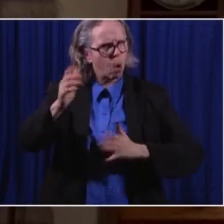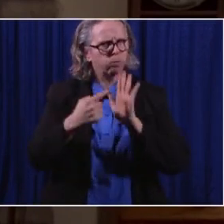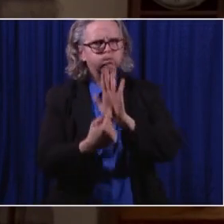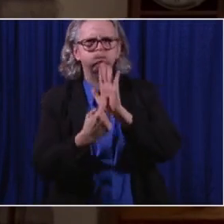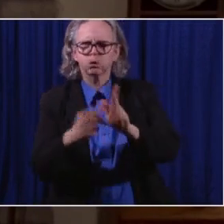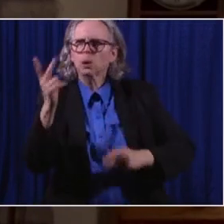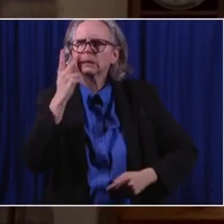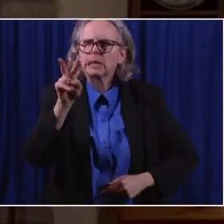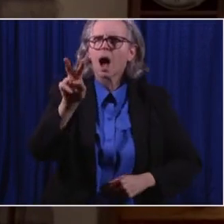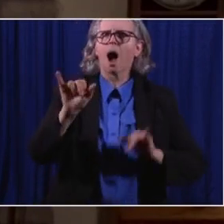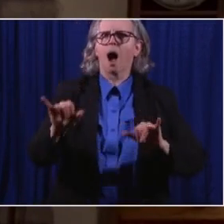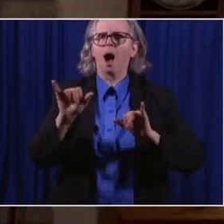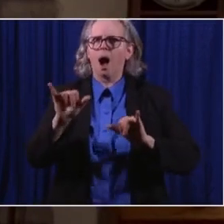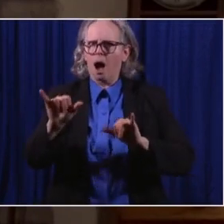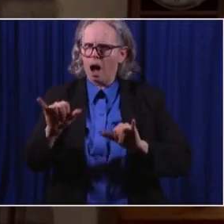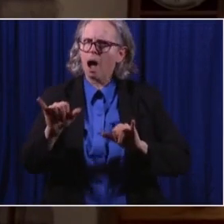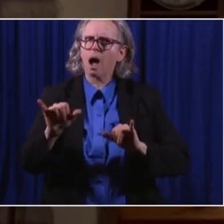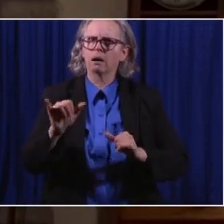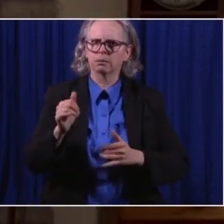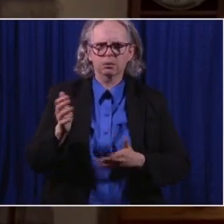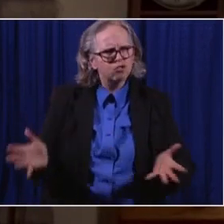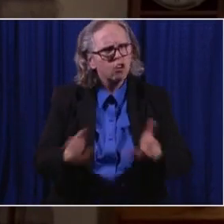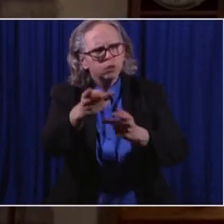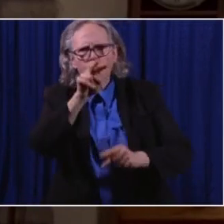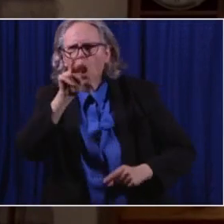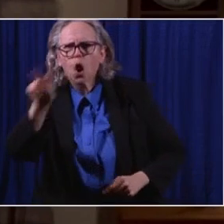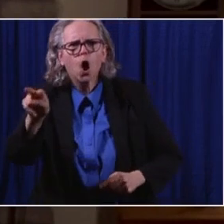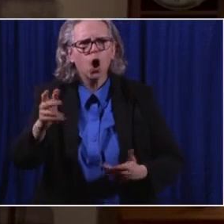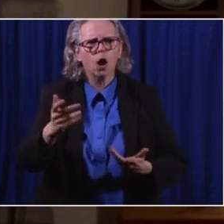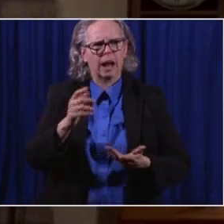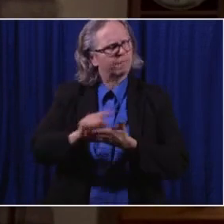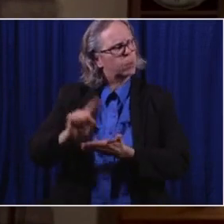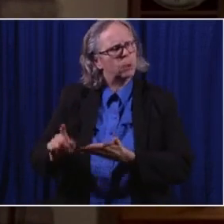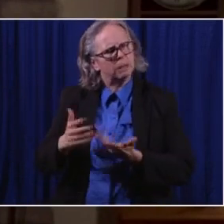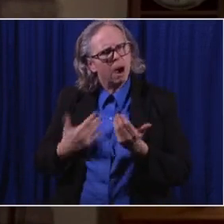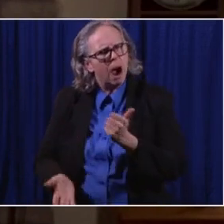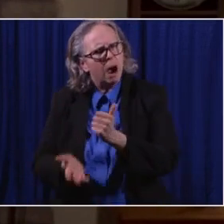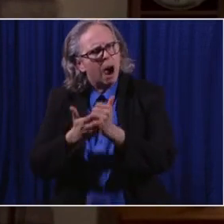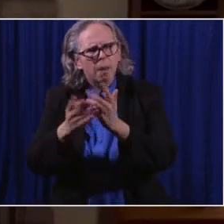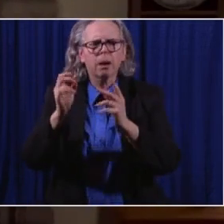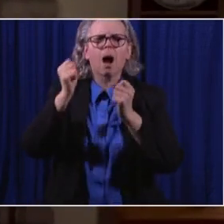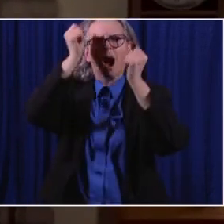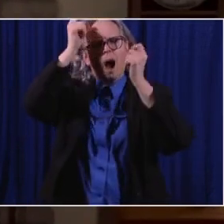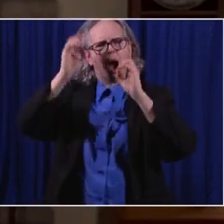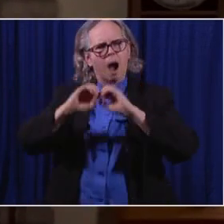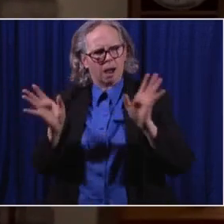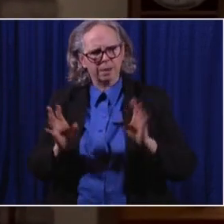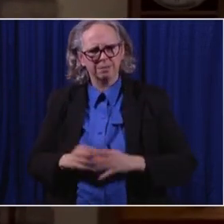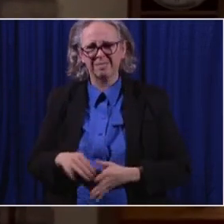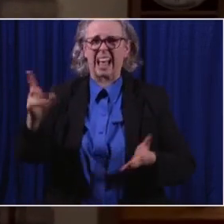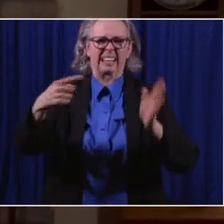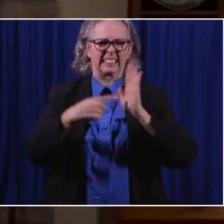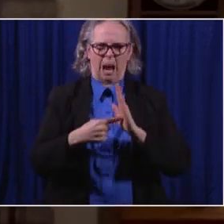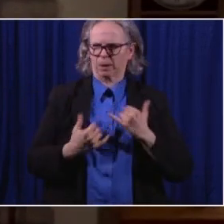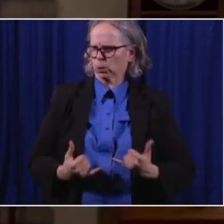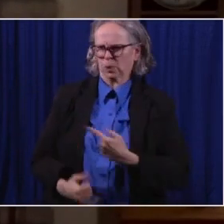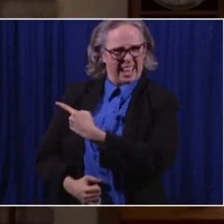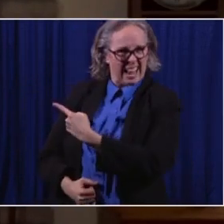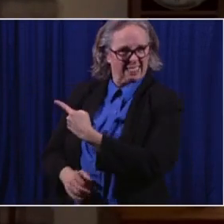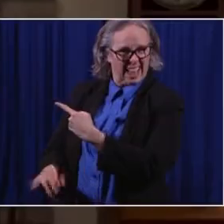week. And Eric, let's see the next one, which is just where we are. These are the 2. This is today, or as of yesterday.